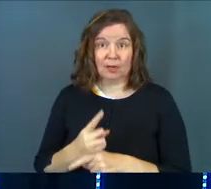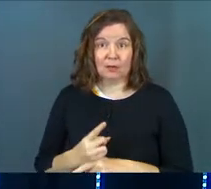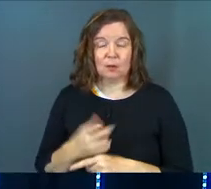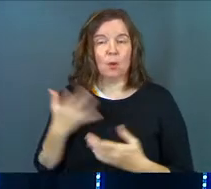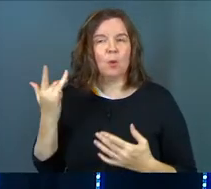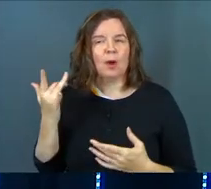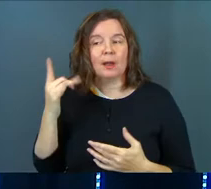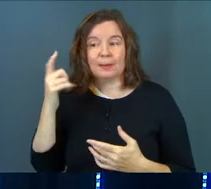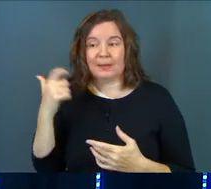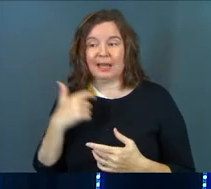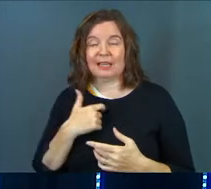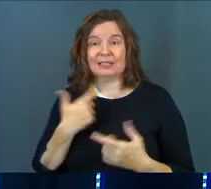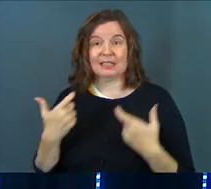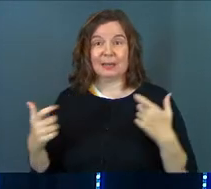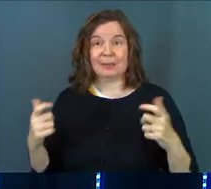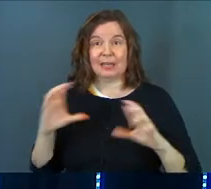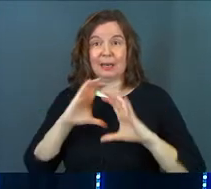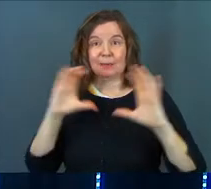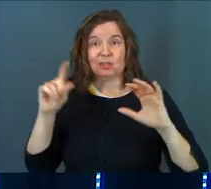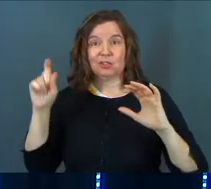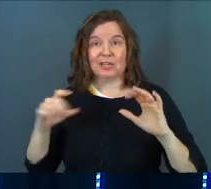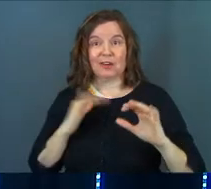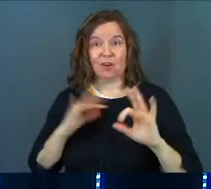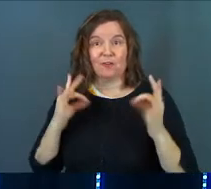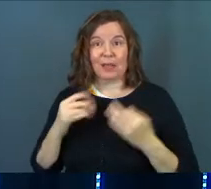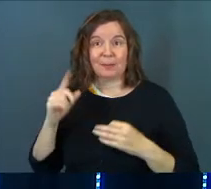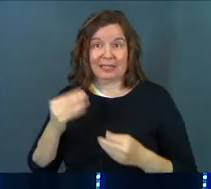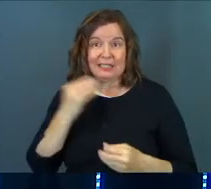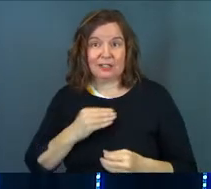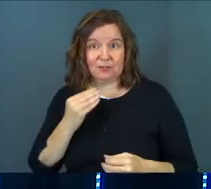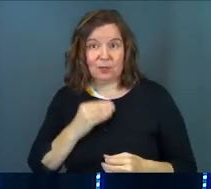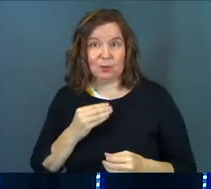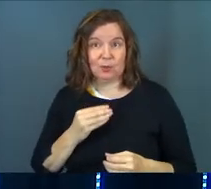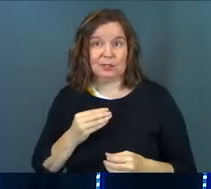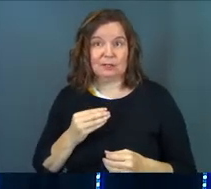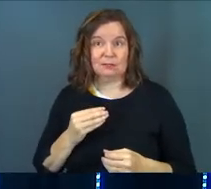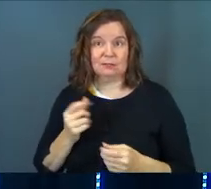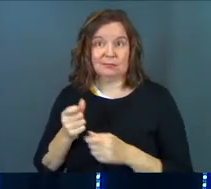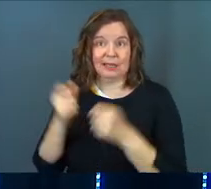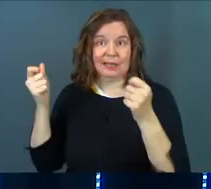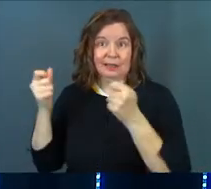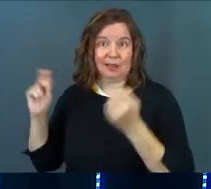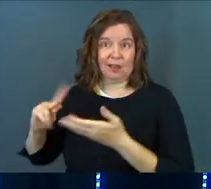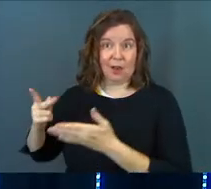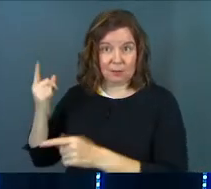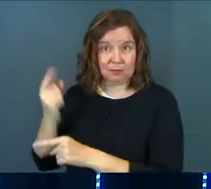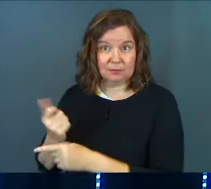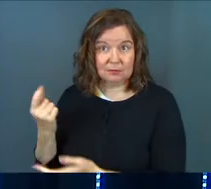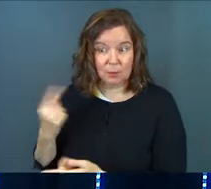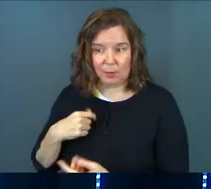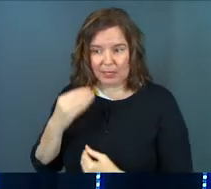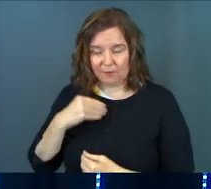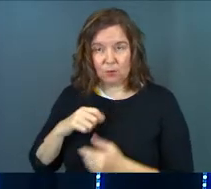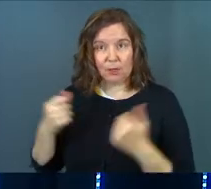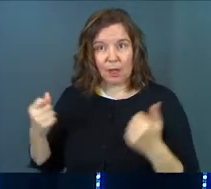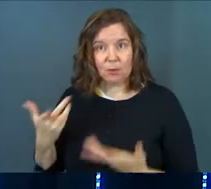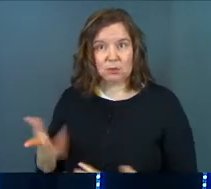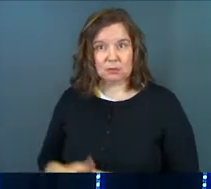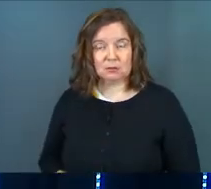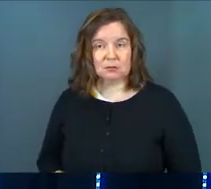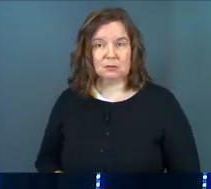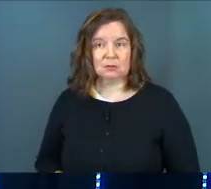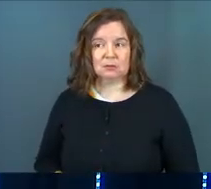Right? Why? Because of the bigger picture need of our family needs food in the cupboards. Amen? We need food in the